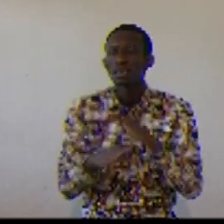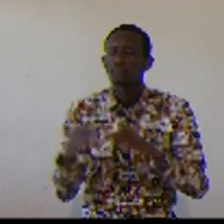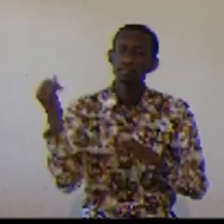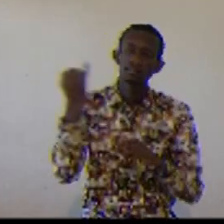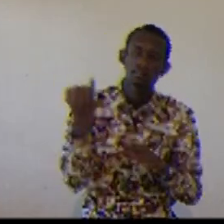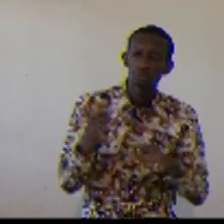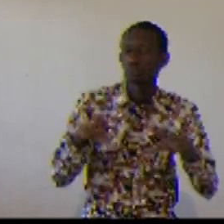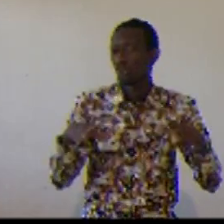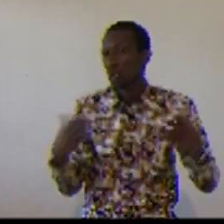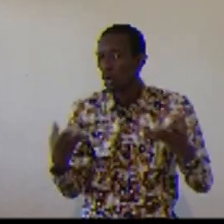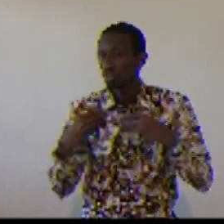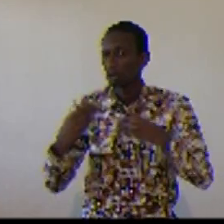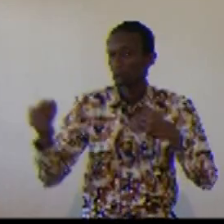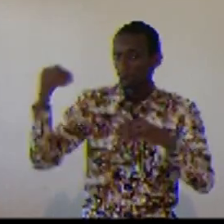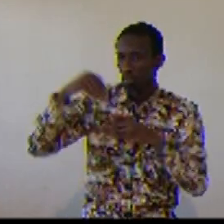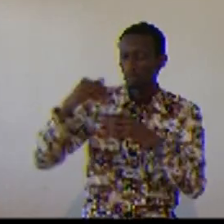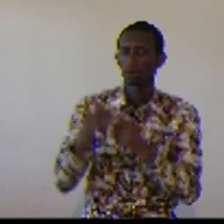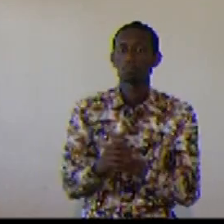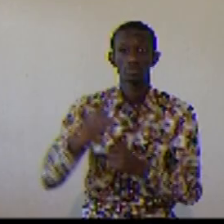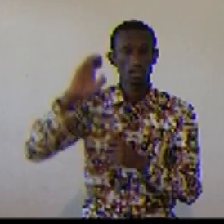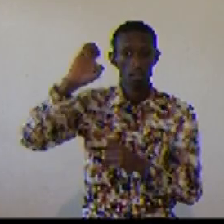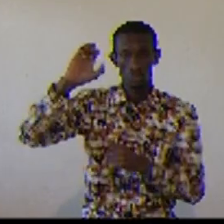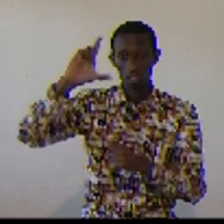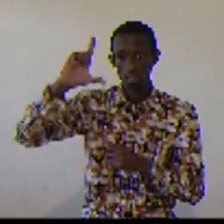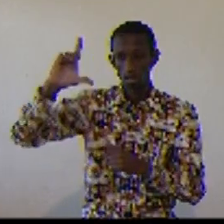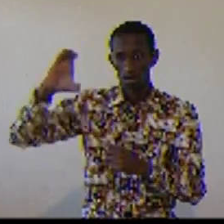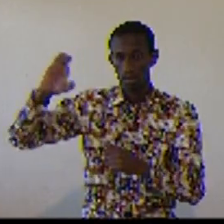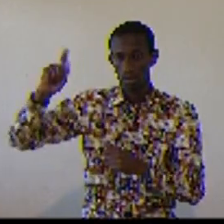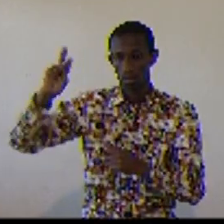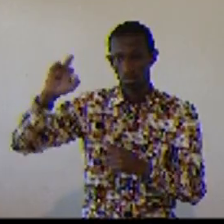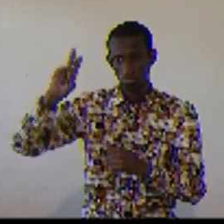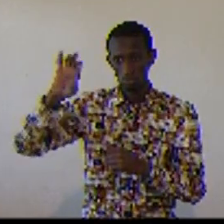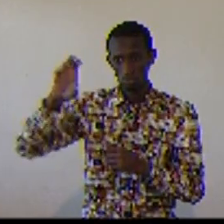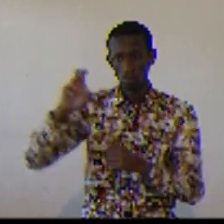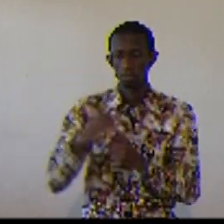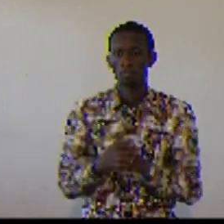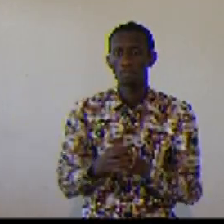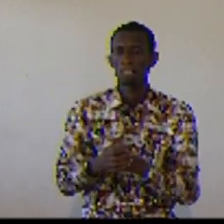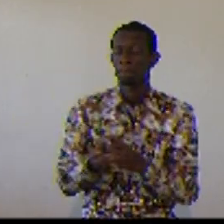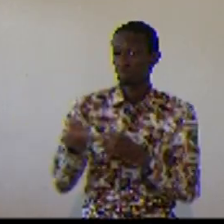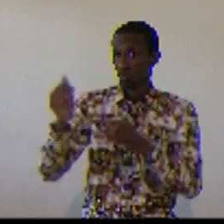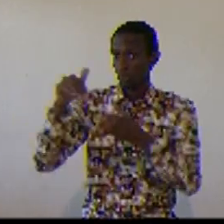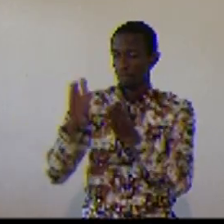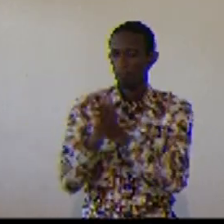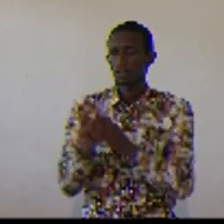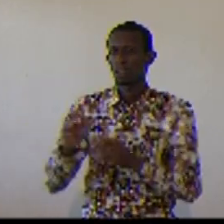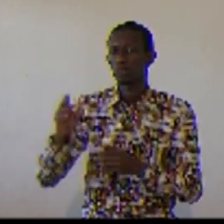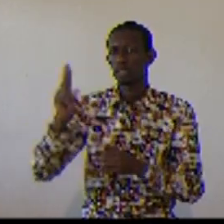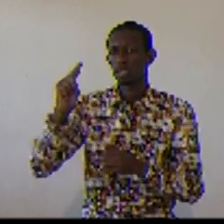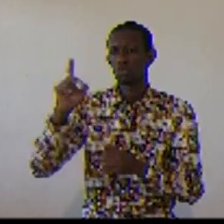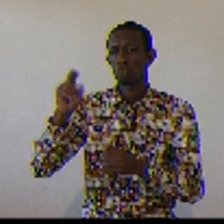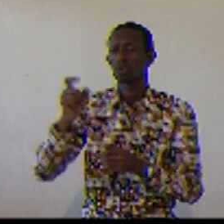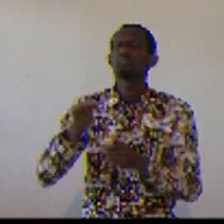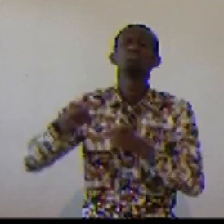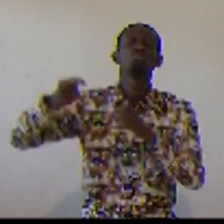donating. Electron donating reduces the acidity. Electron withdrawing increases the